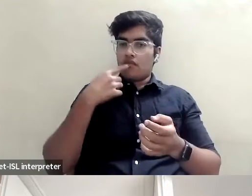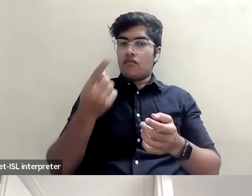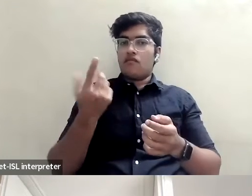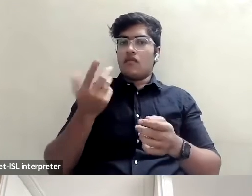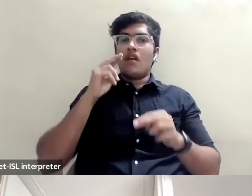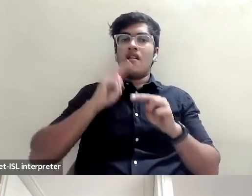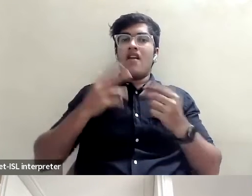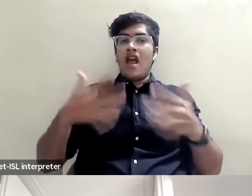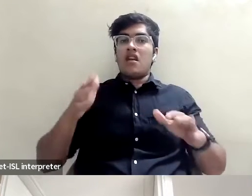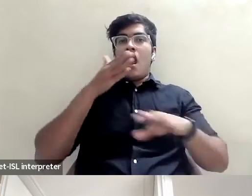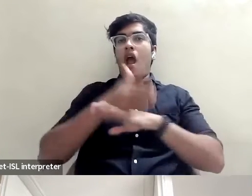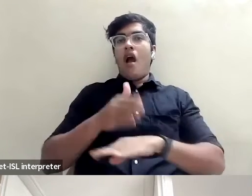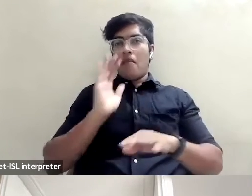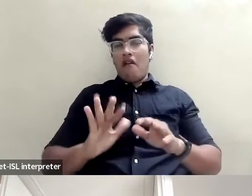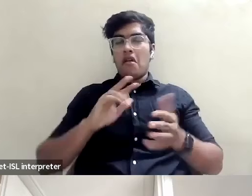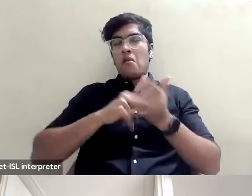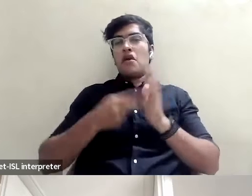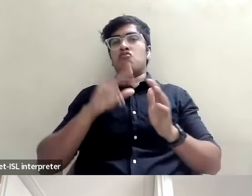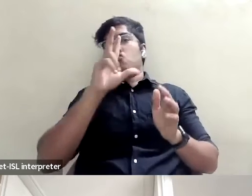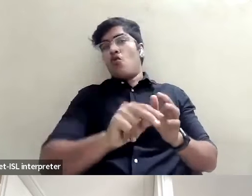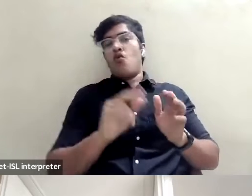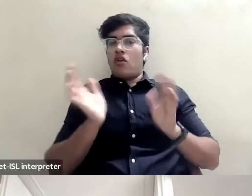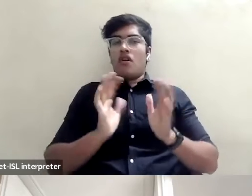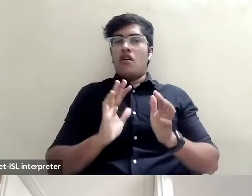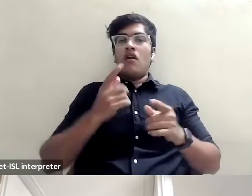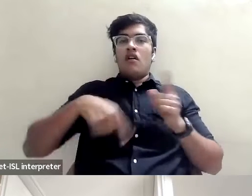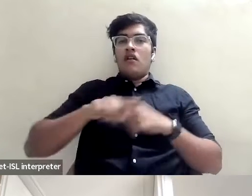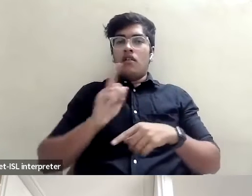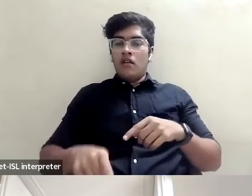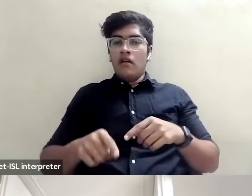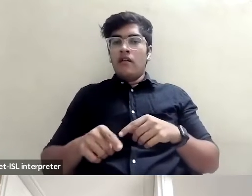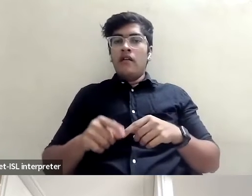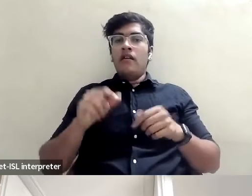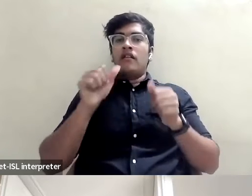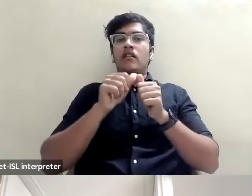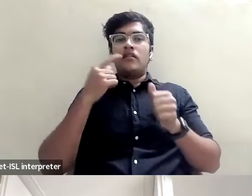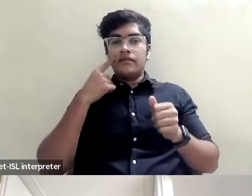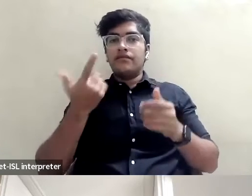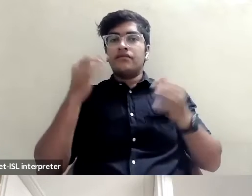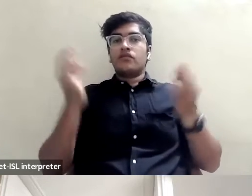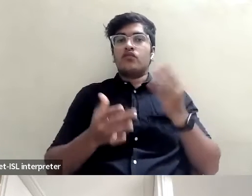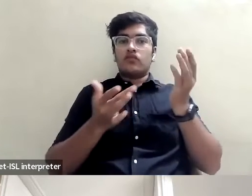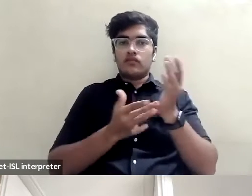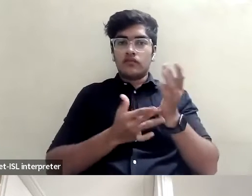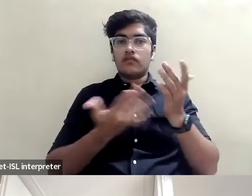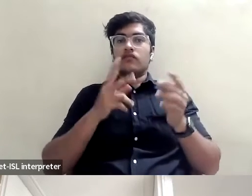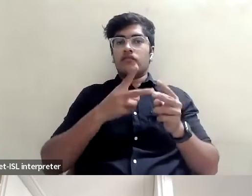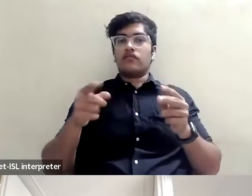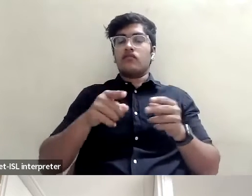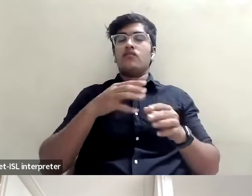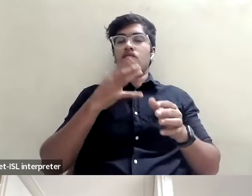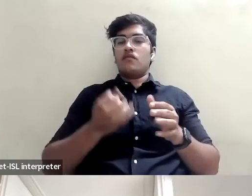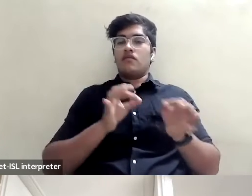harm that can be generated in all sorts of AI or emerging tech applications.